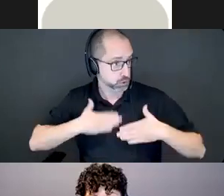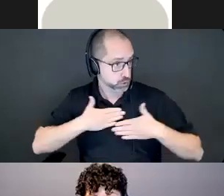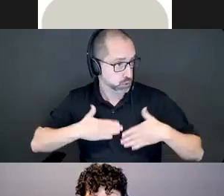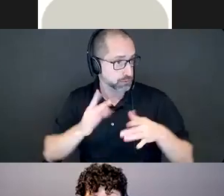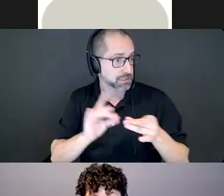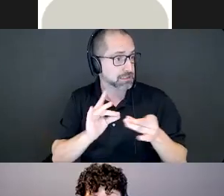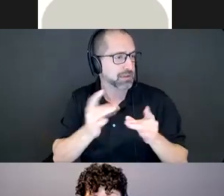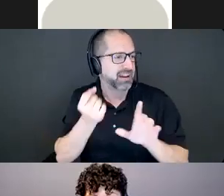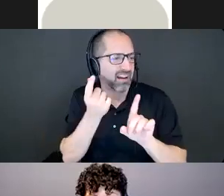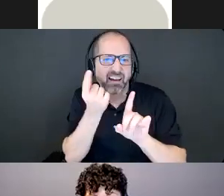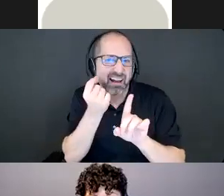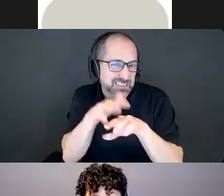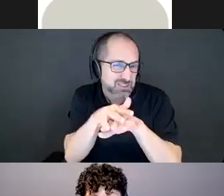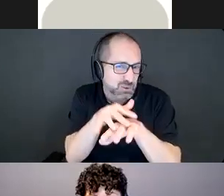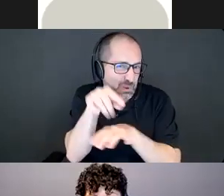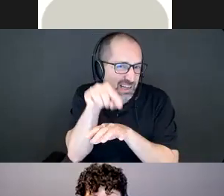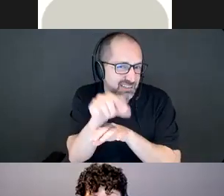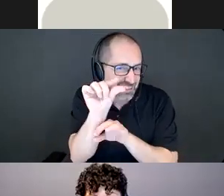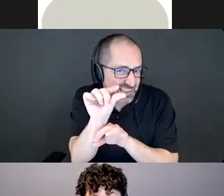little bit so that they can take it in.